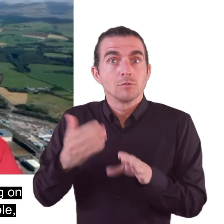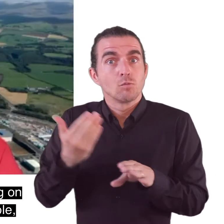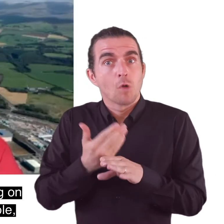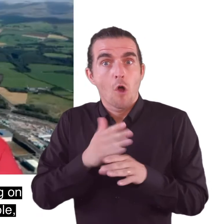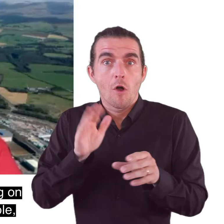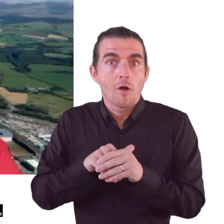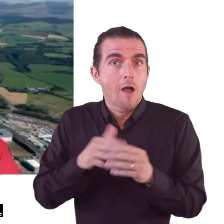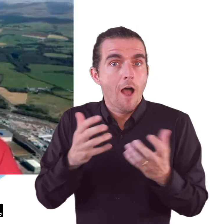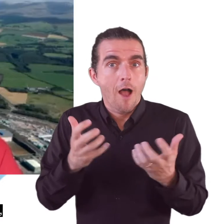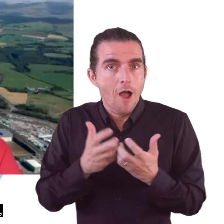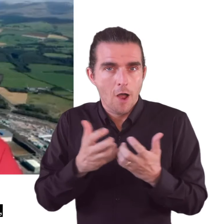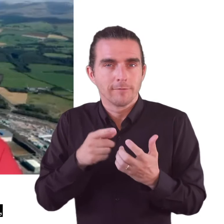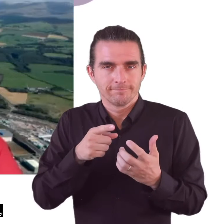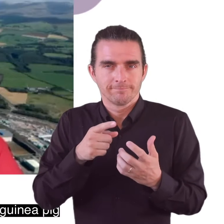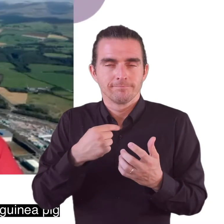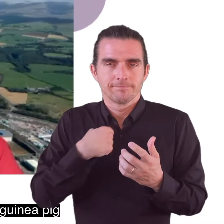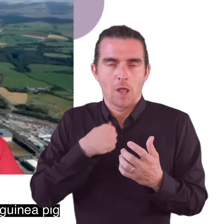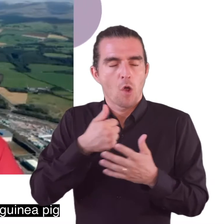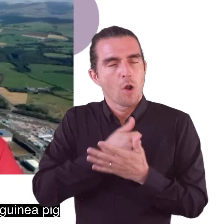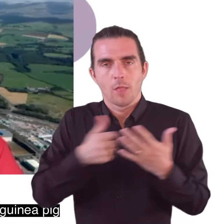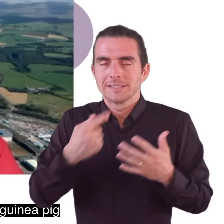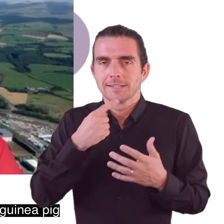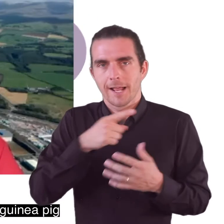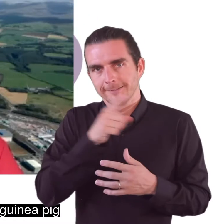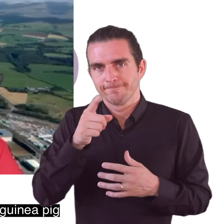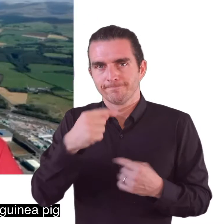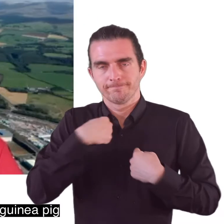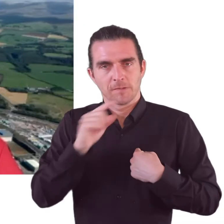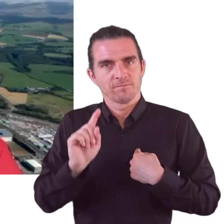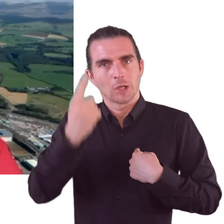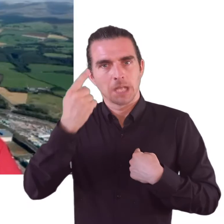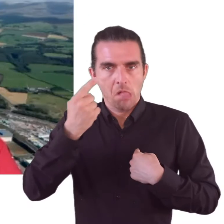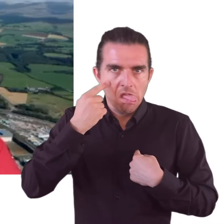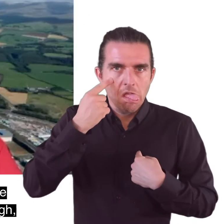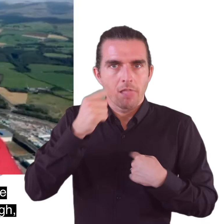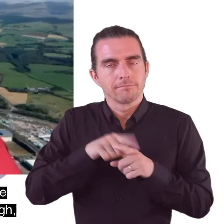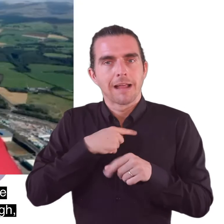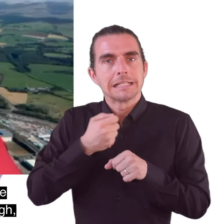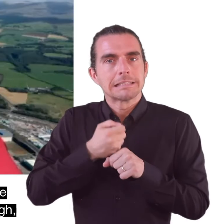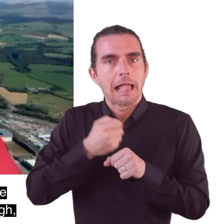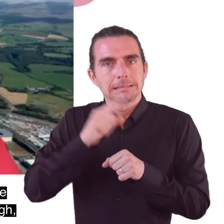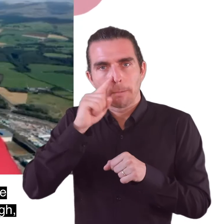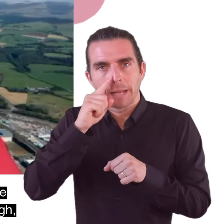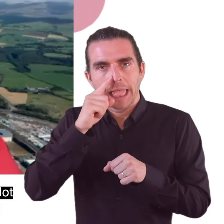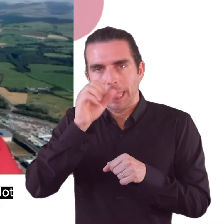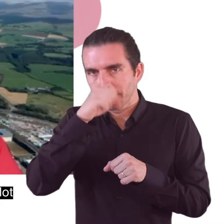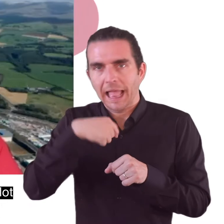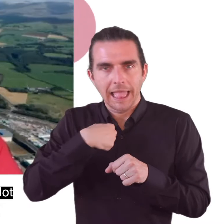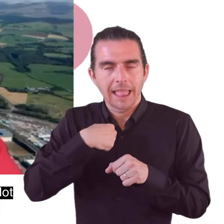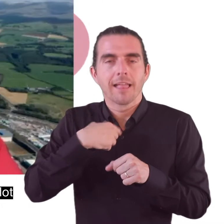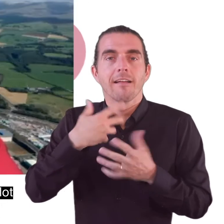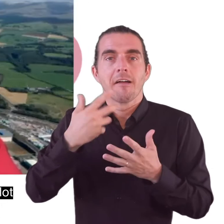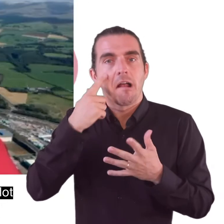I started in this role, and I was one of the, I keep referring to myself as a guinea pig or test subject, which is just my sense of humour coming through, but I